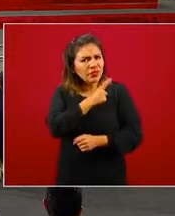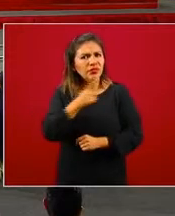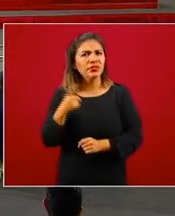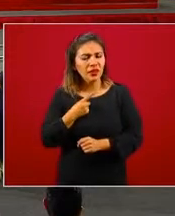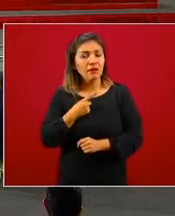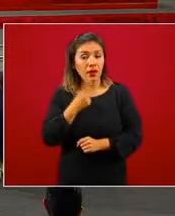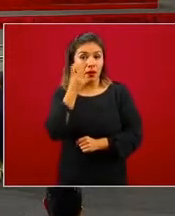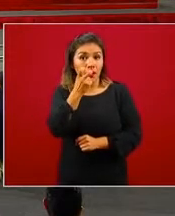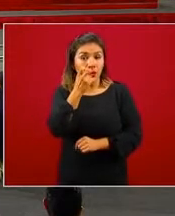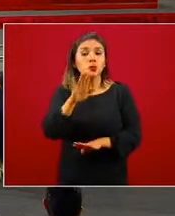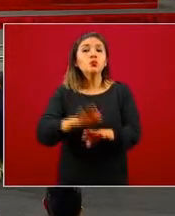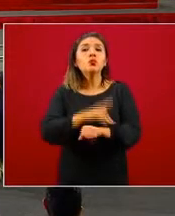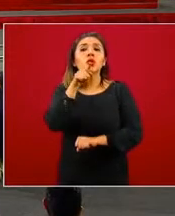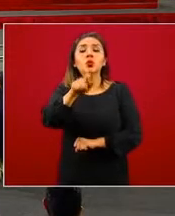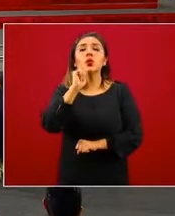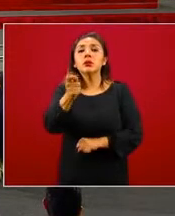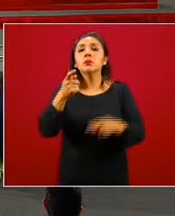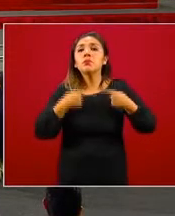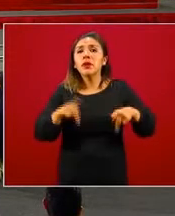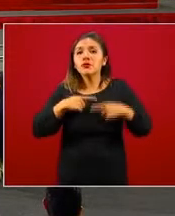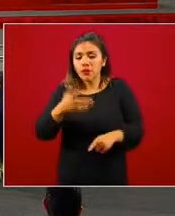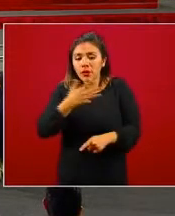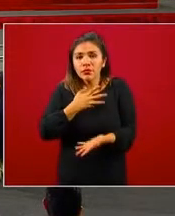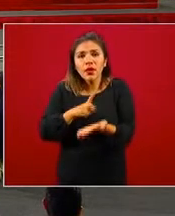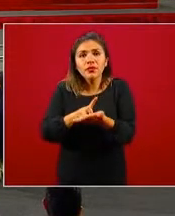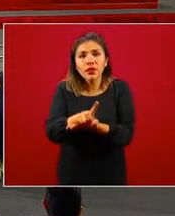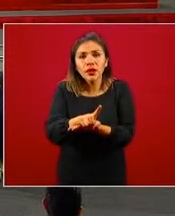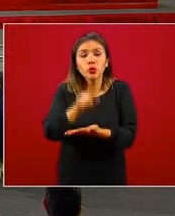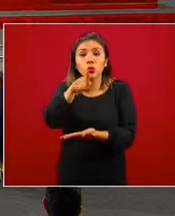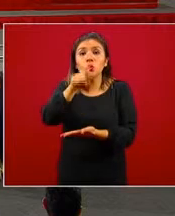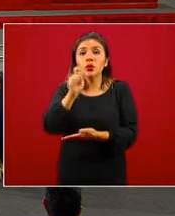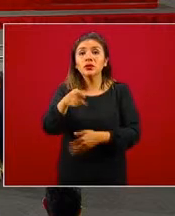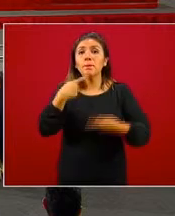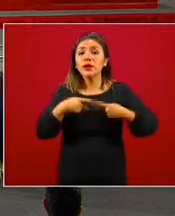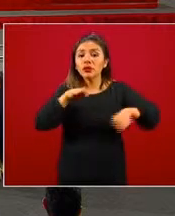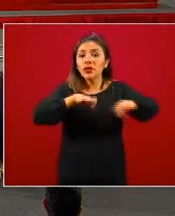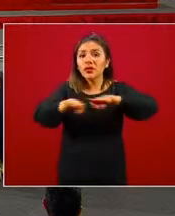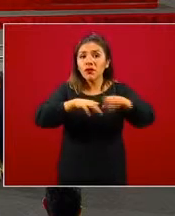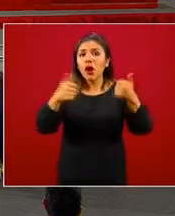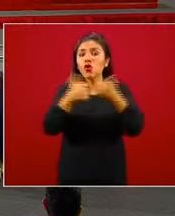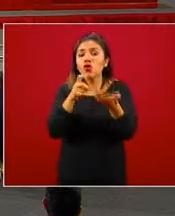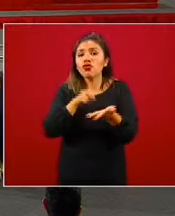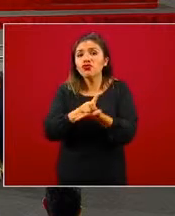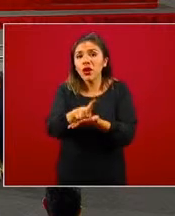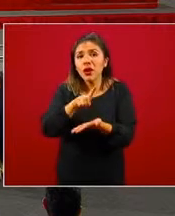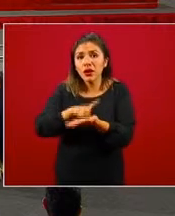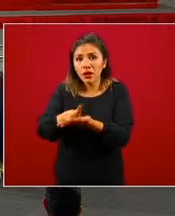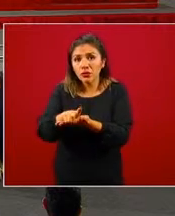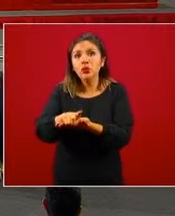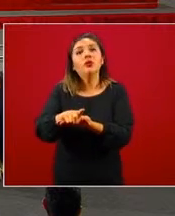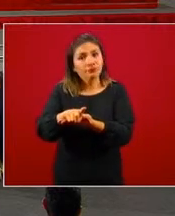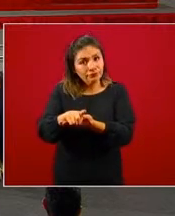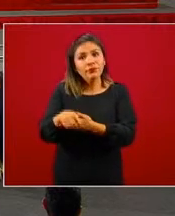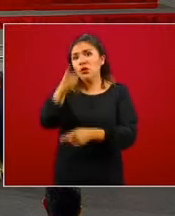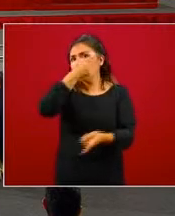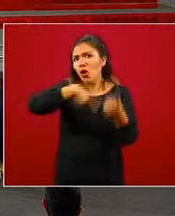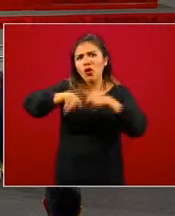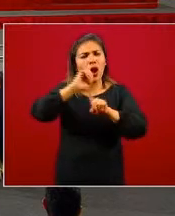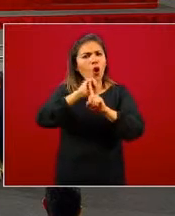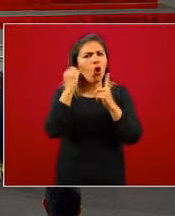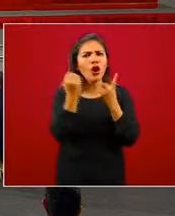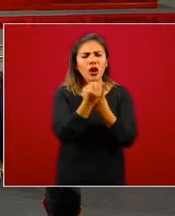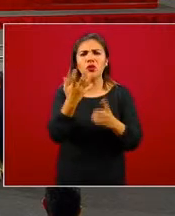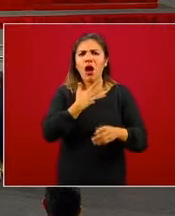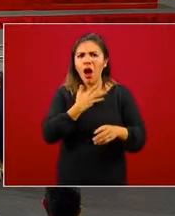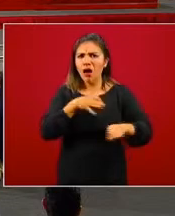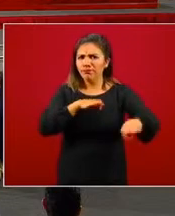it. Let's make this happen. Because these are people with rights. These are workers with rights. And all